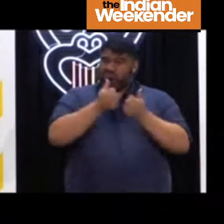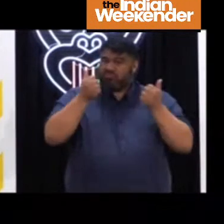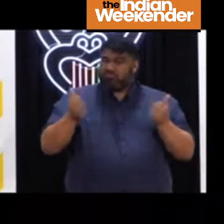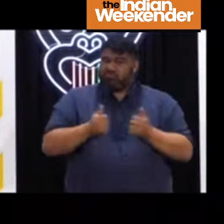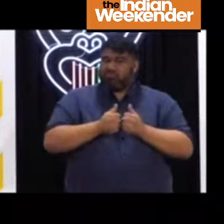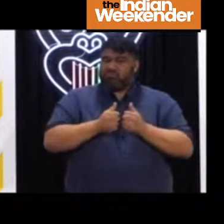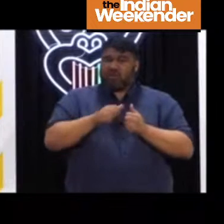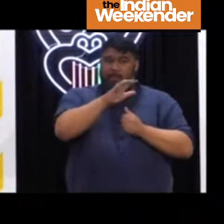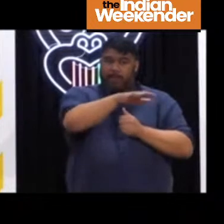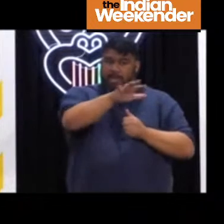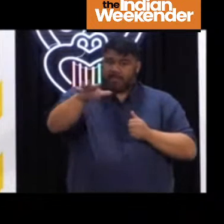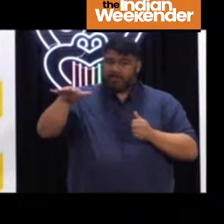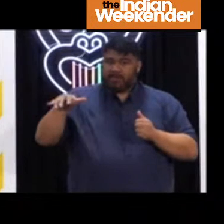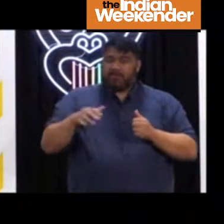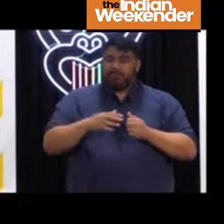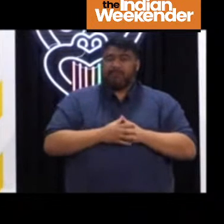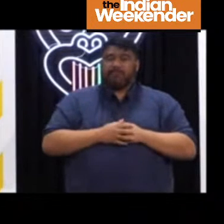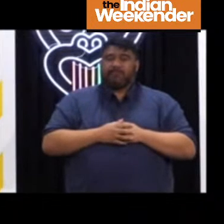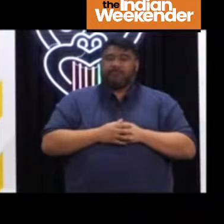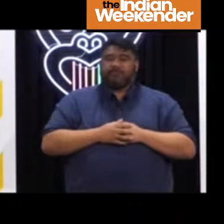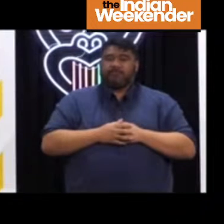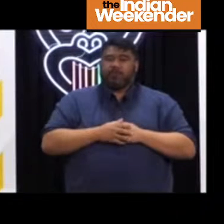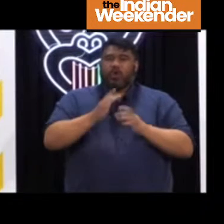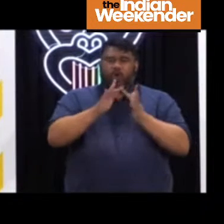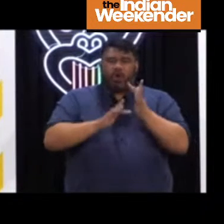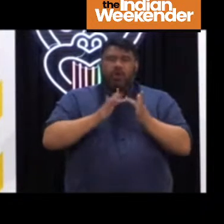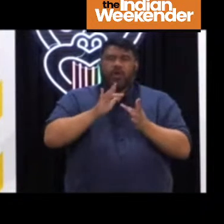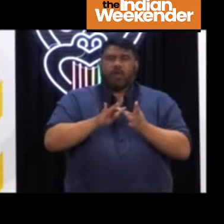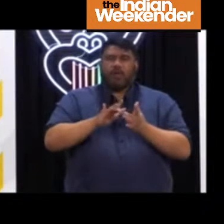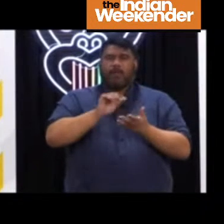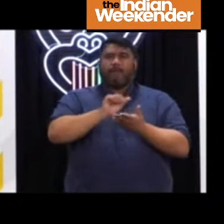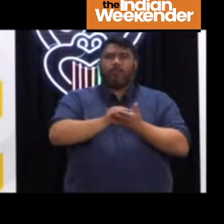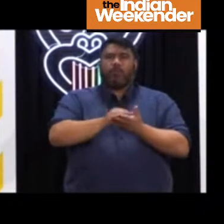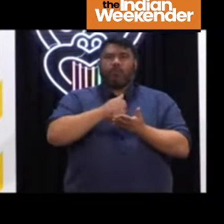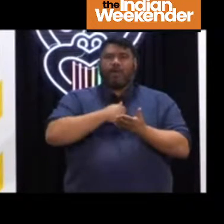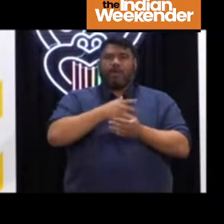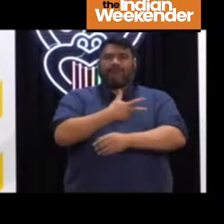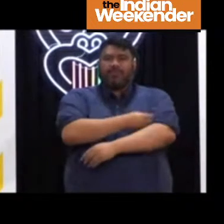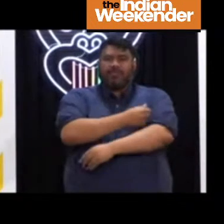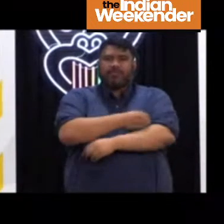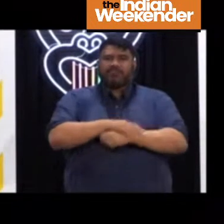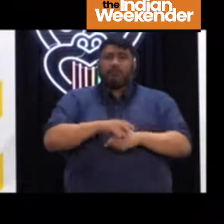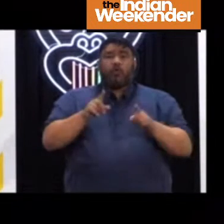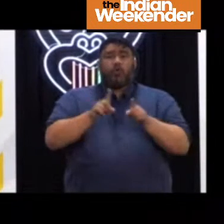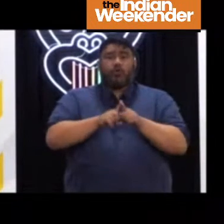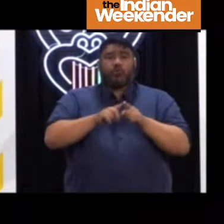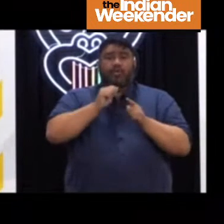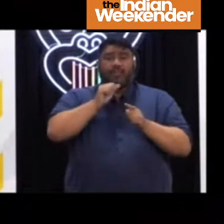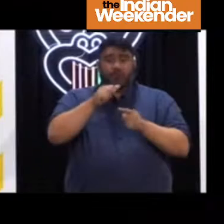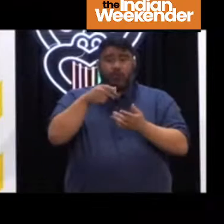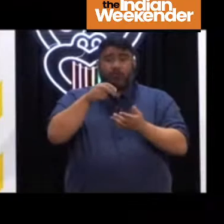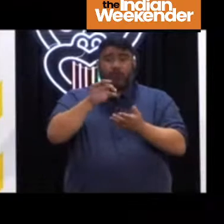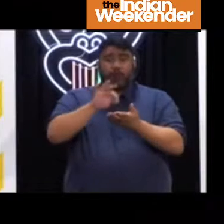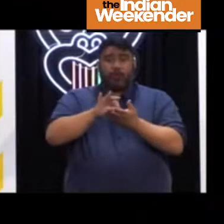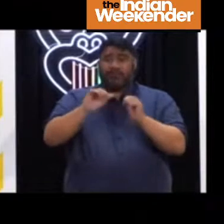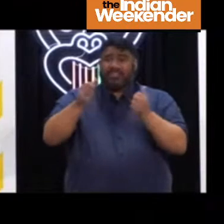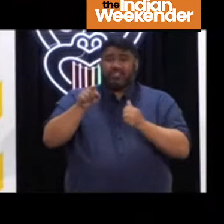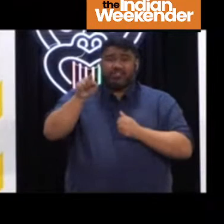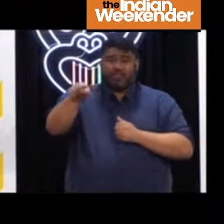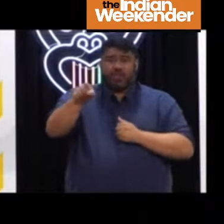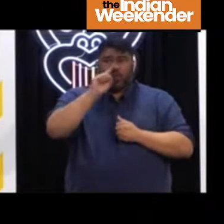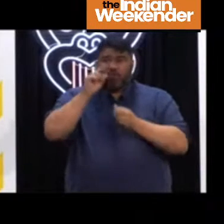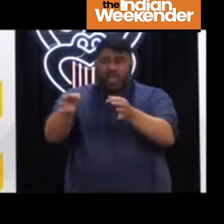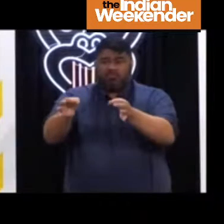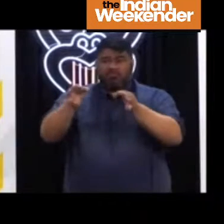this online at Book My Vaccine. Just remember, though, to cancel your original booking. There are around 90,000